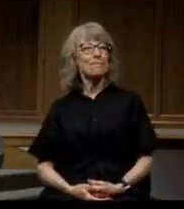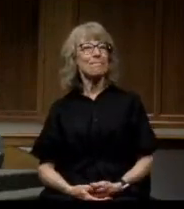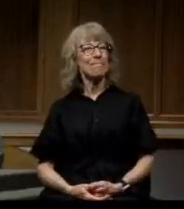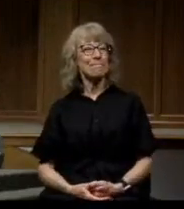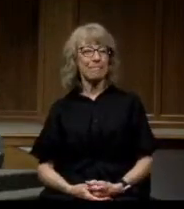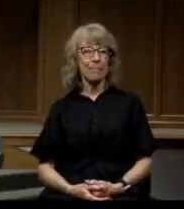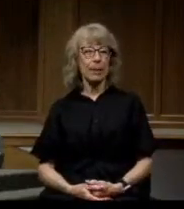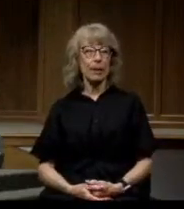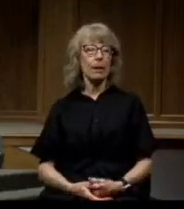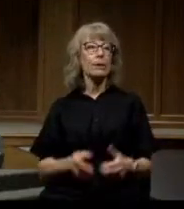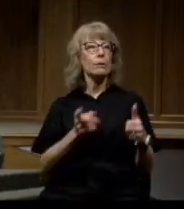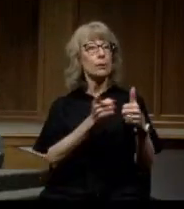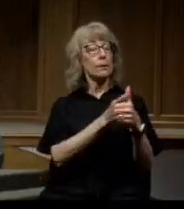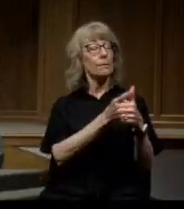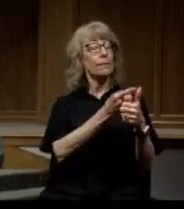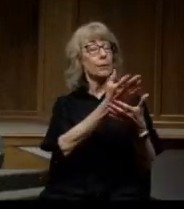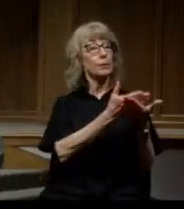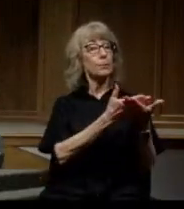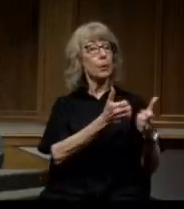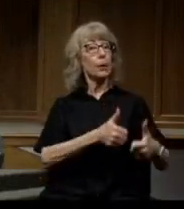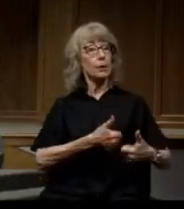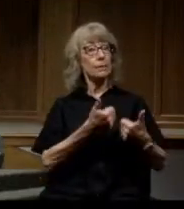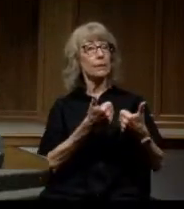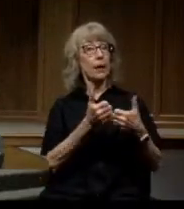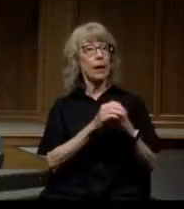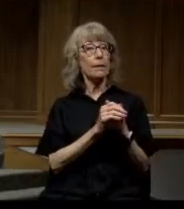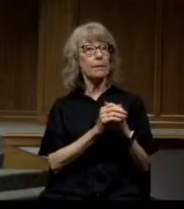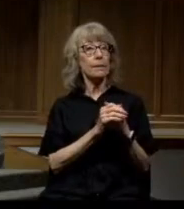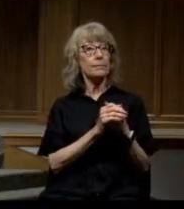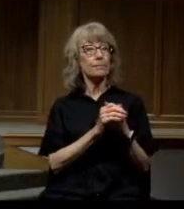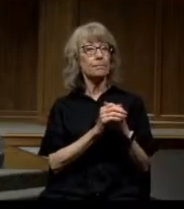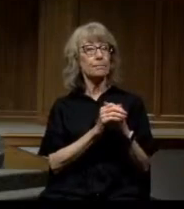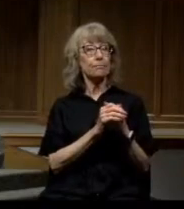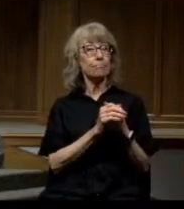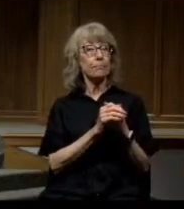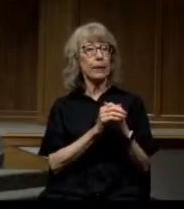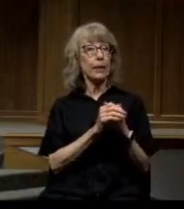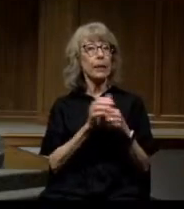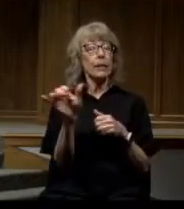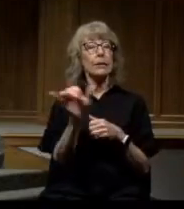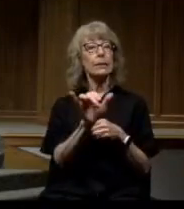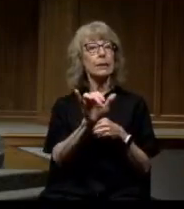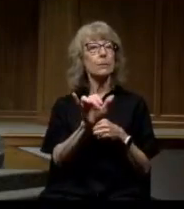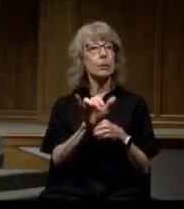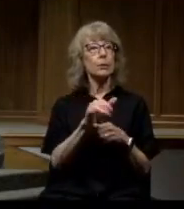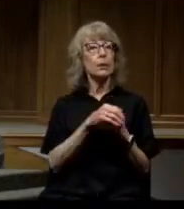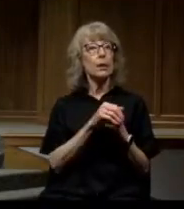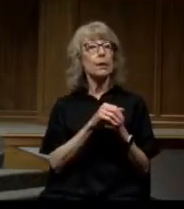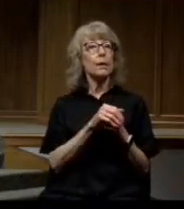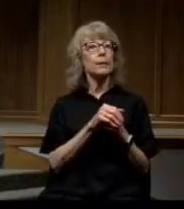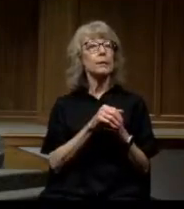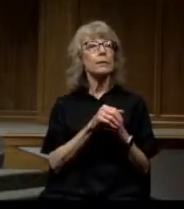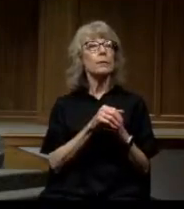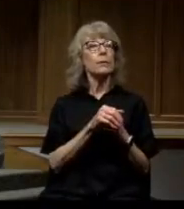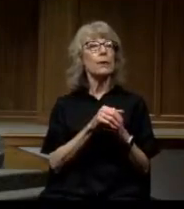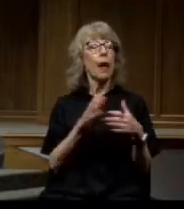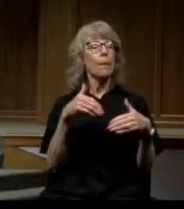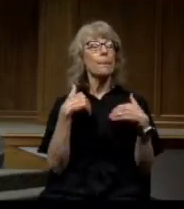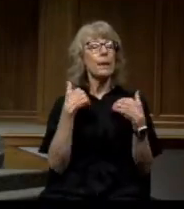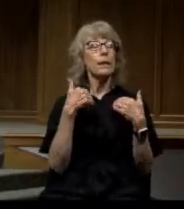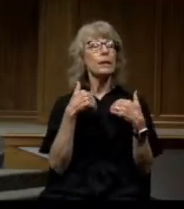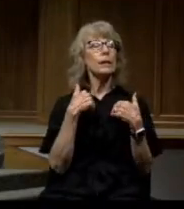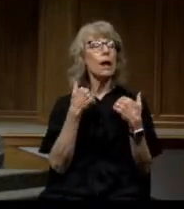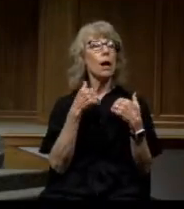Often the first half of life is plagued by the ailments of the younger brother in Luke 15. Misplaced